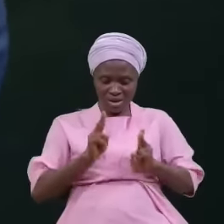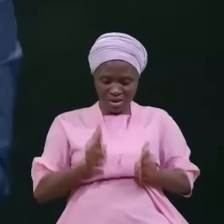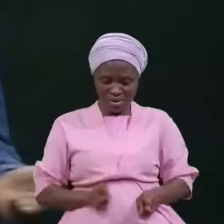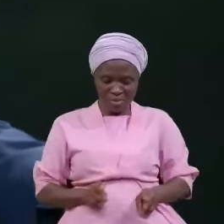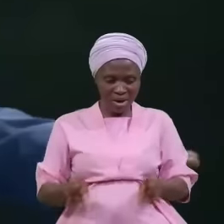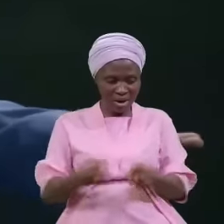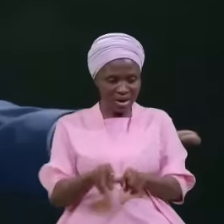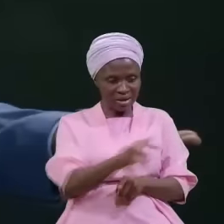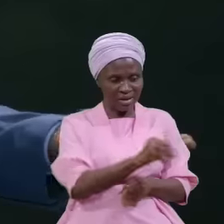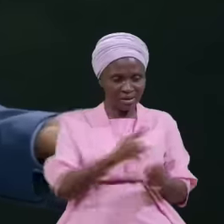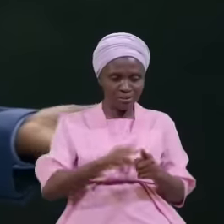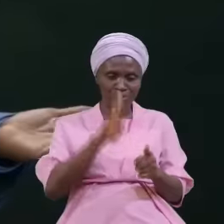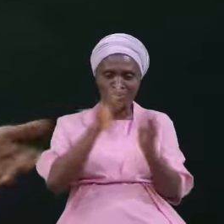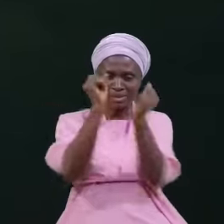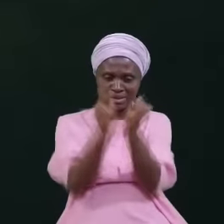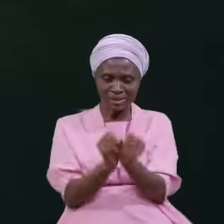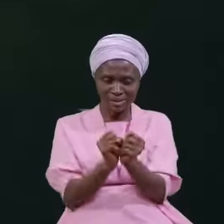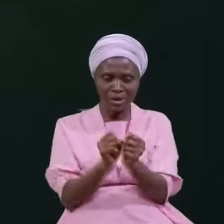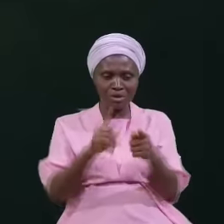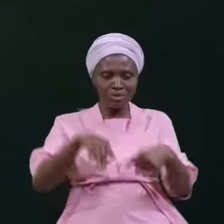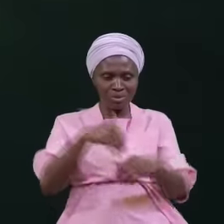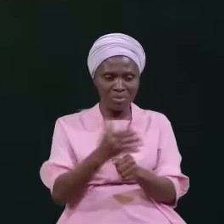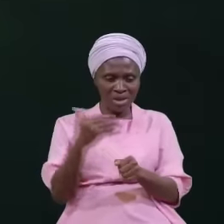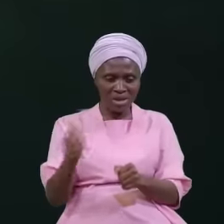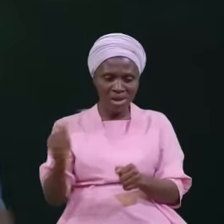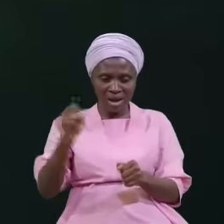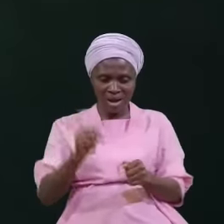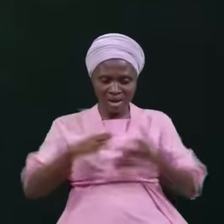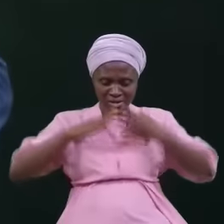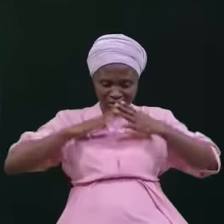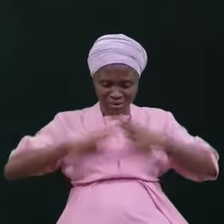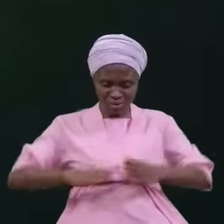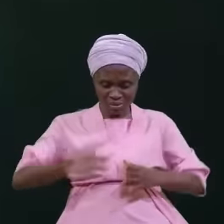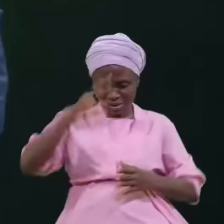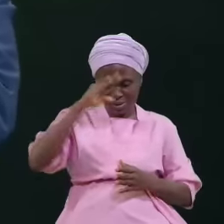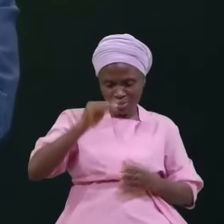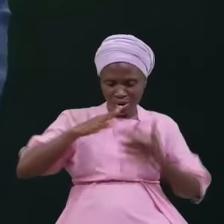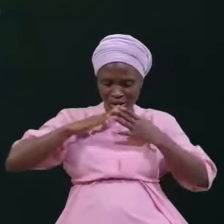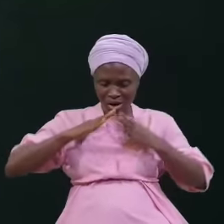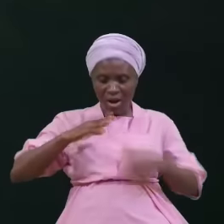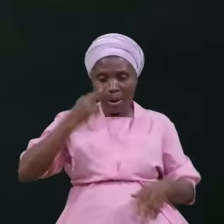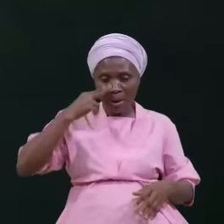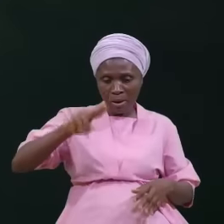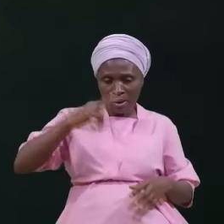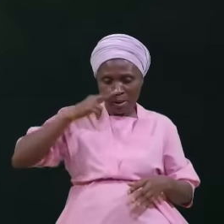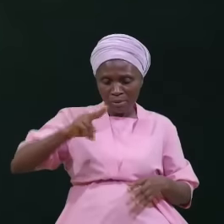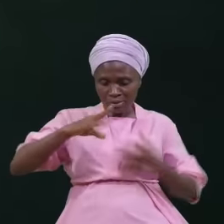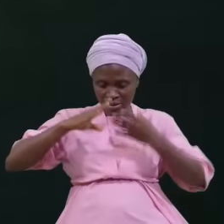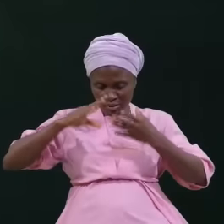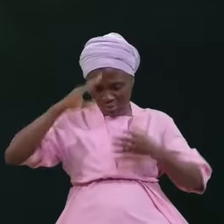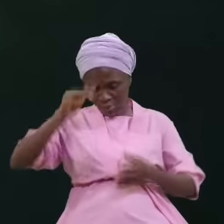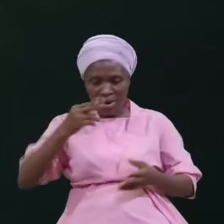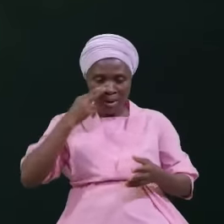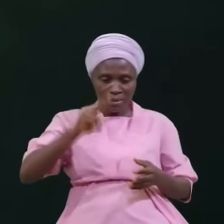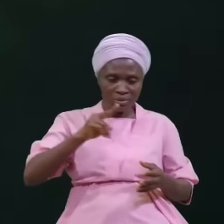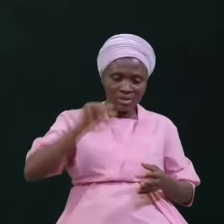innocent girl, and slave of the innocent boy. But He gives us all